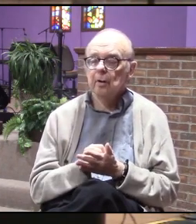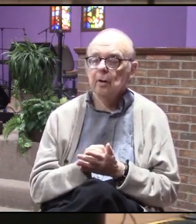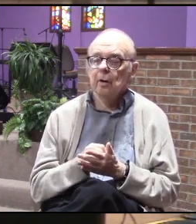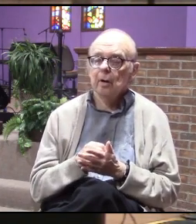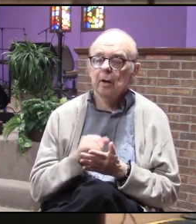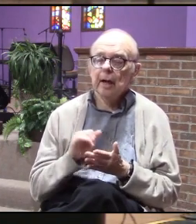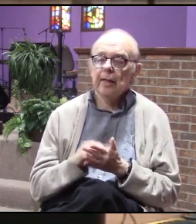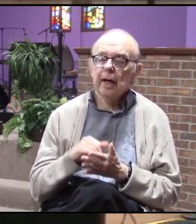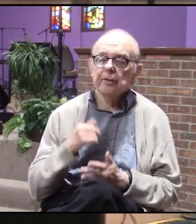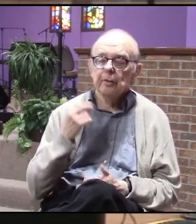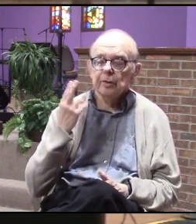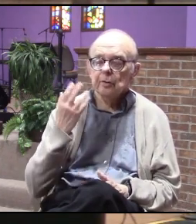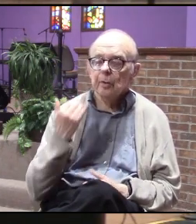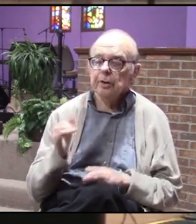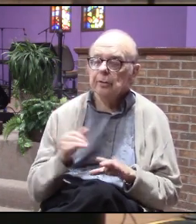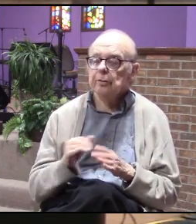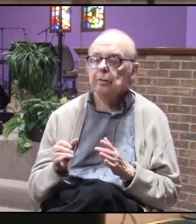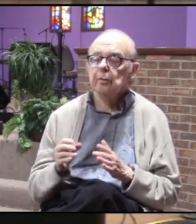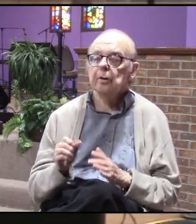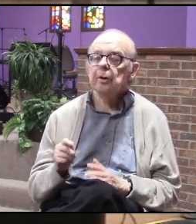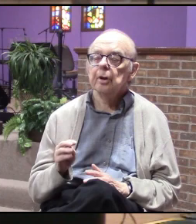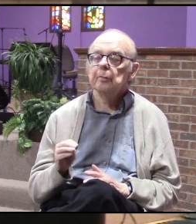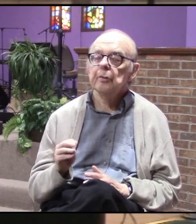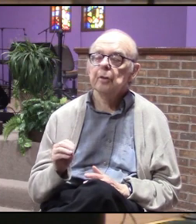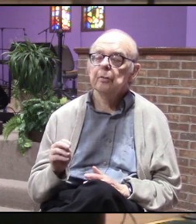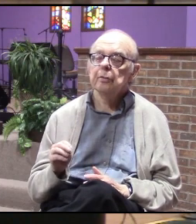the reason you do take it.